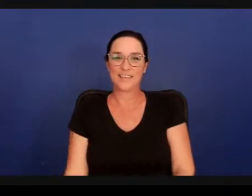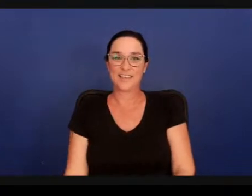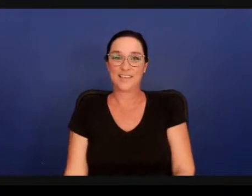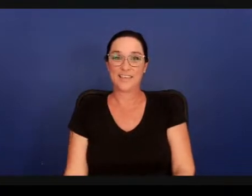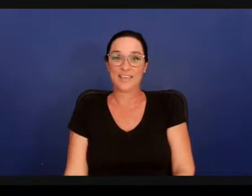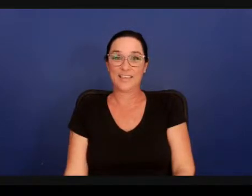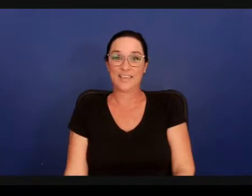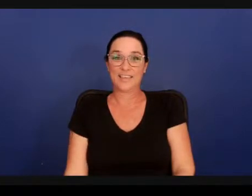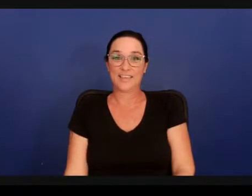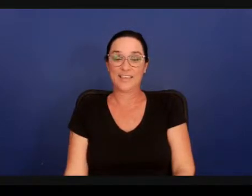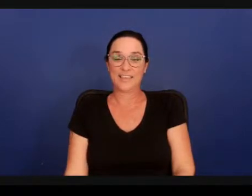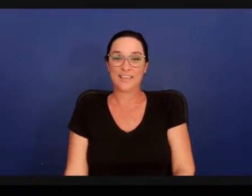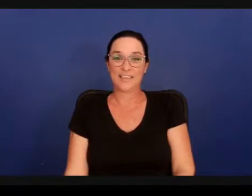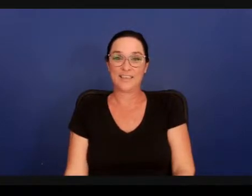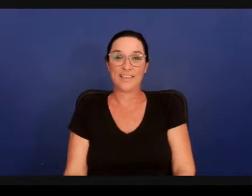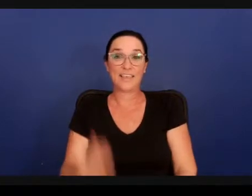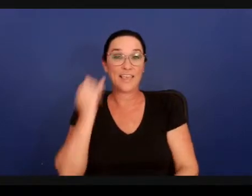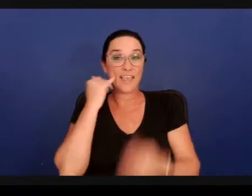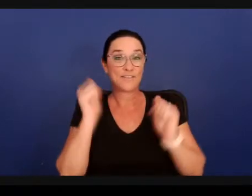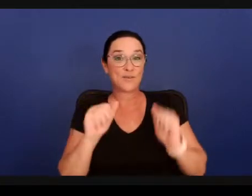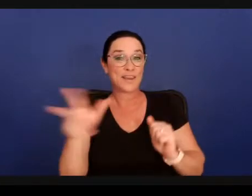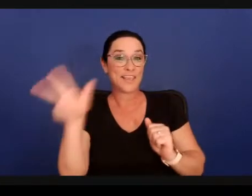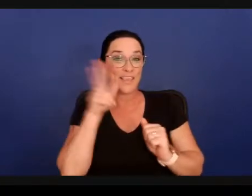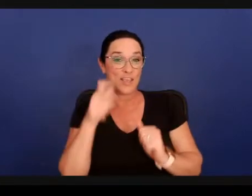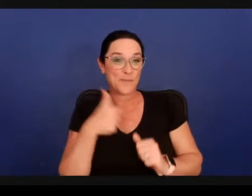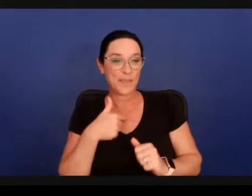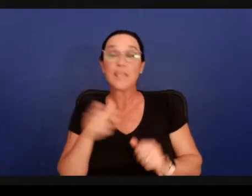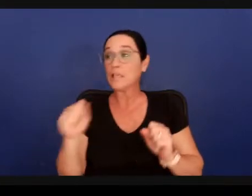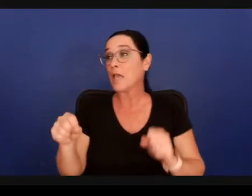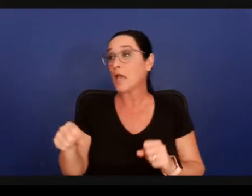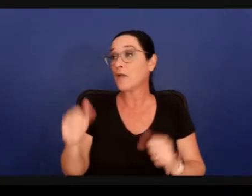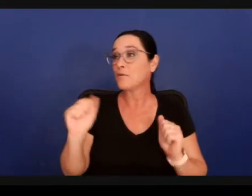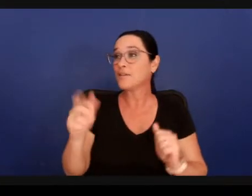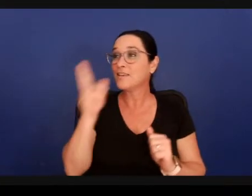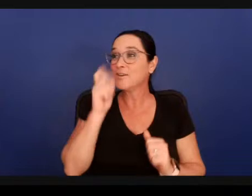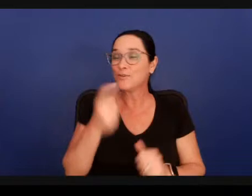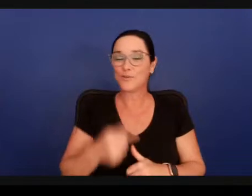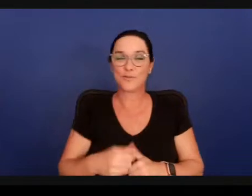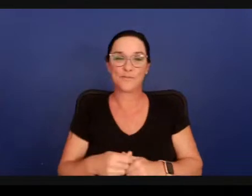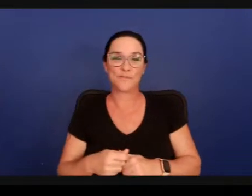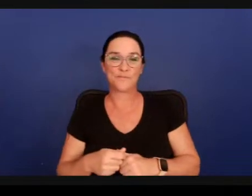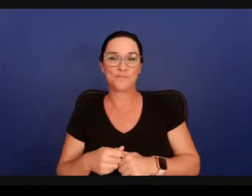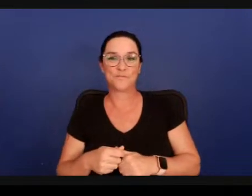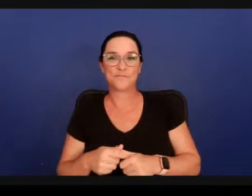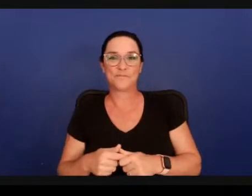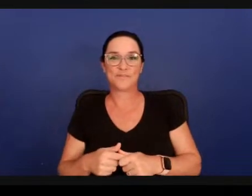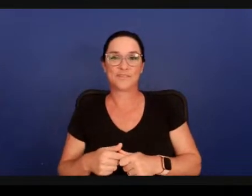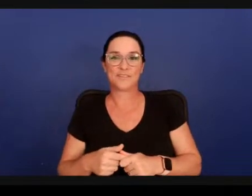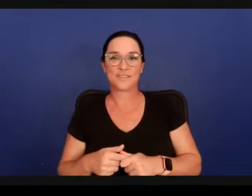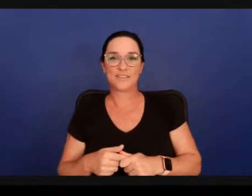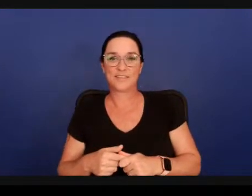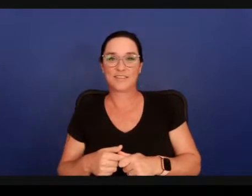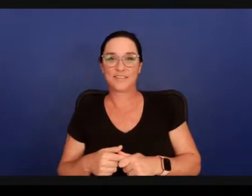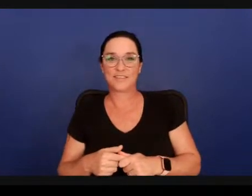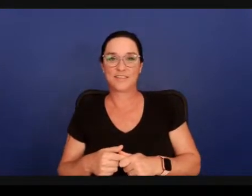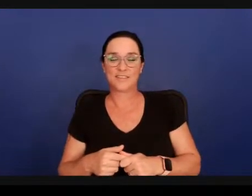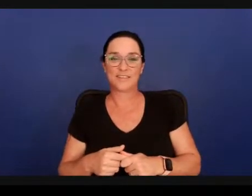Yeah, so if you can still hear me. Yeah, we can hear you. I'll wait till this comes back on to move it around